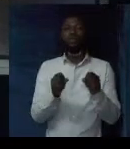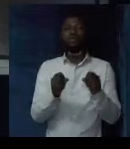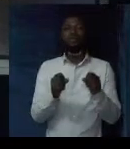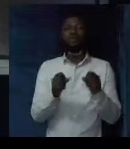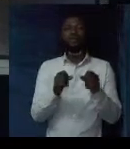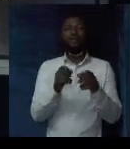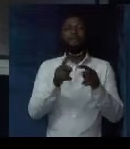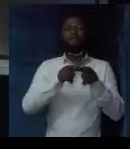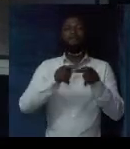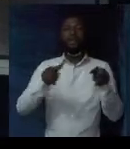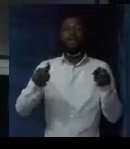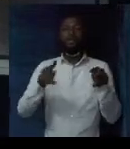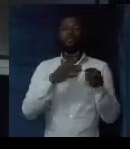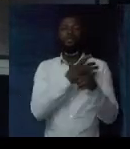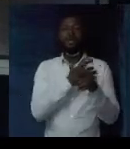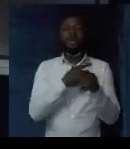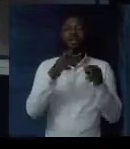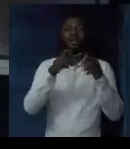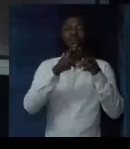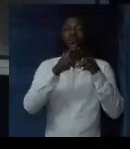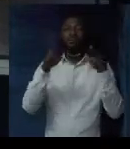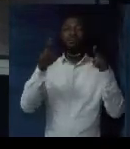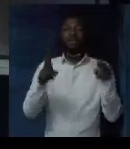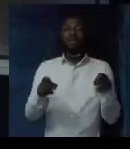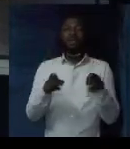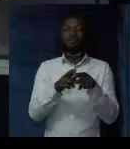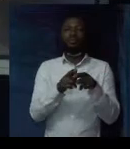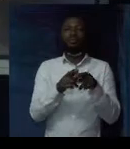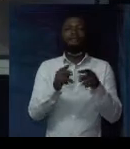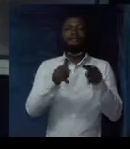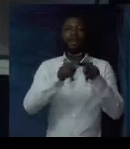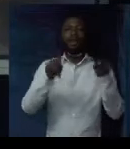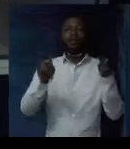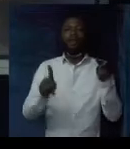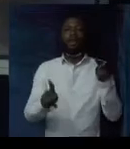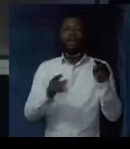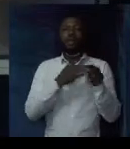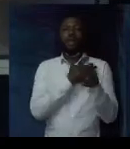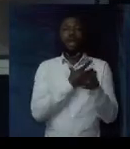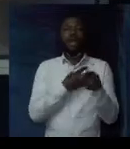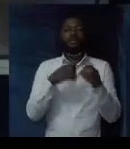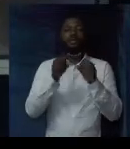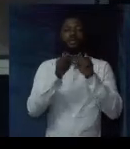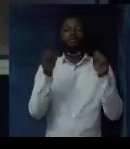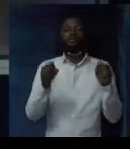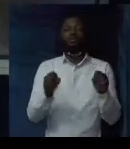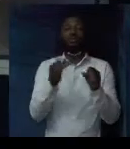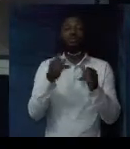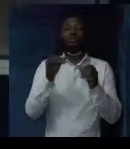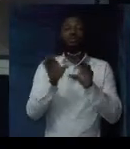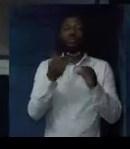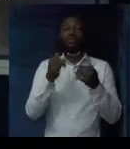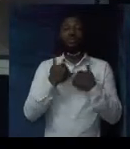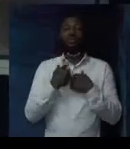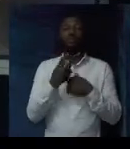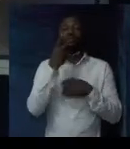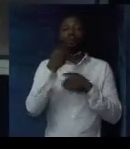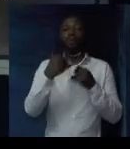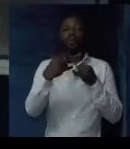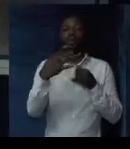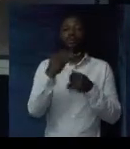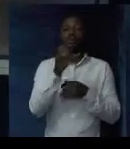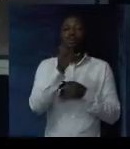they have 2 lines of symmetry? Parallelogram and rectangle. Do they have 2 lines of symmetry? Parallelogram and square. Do they have 2 lines of